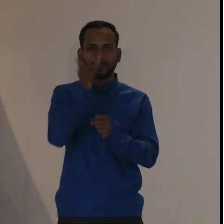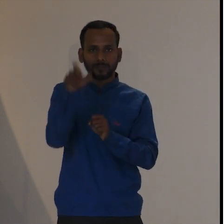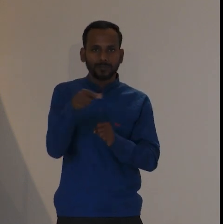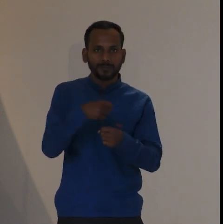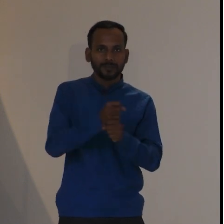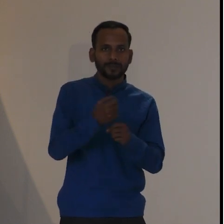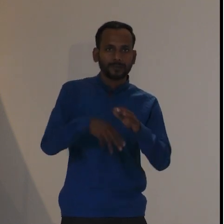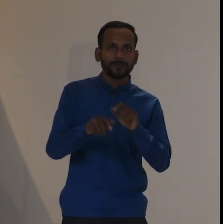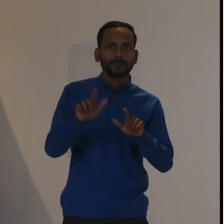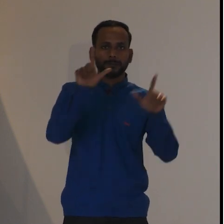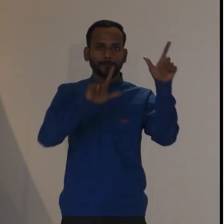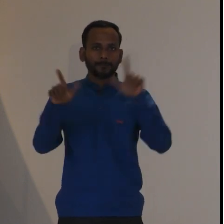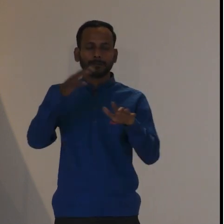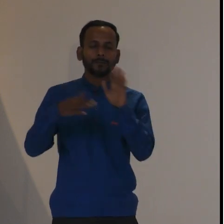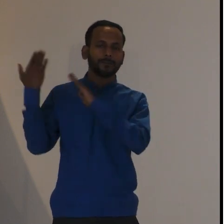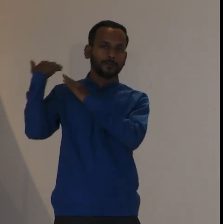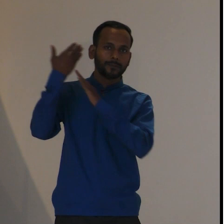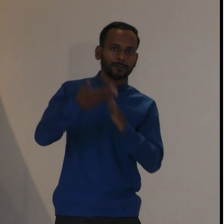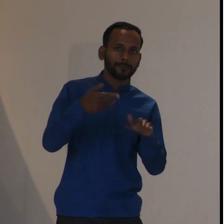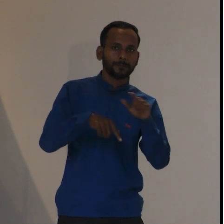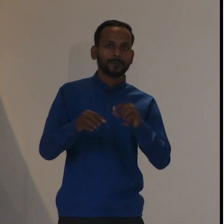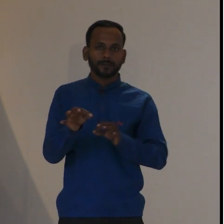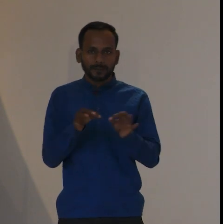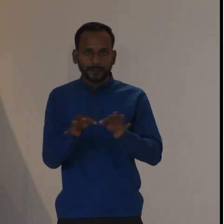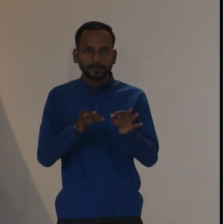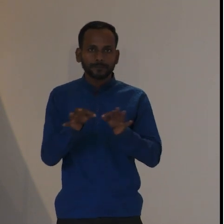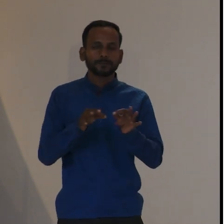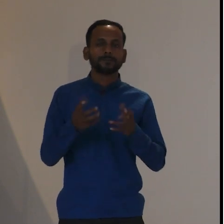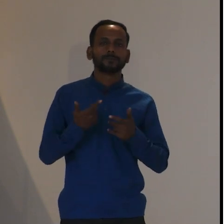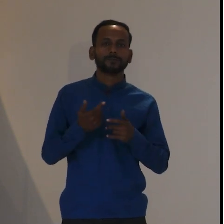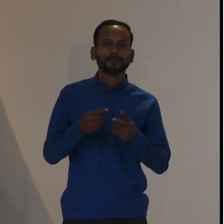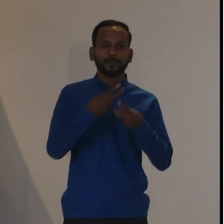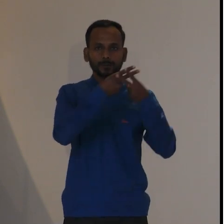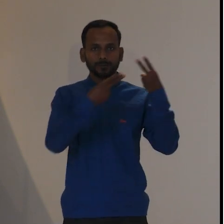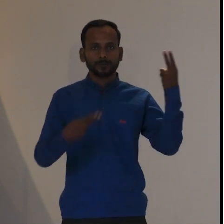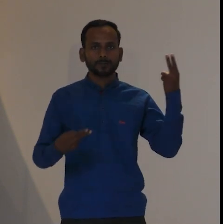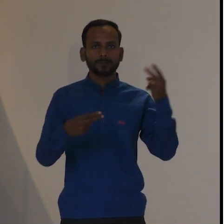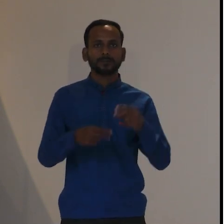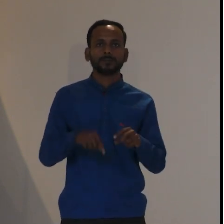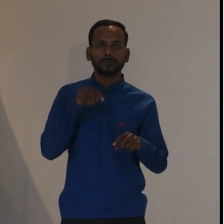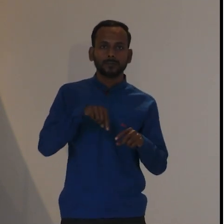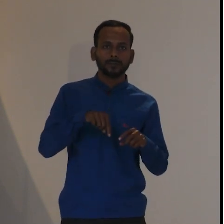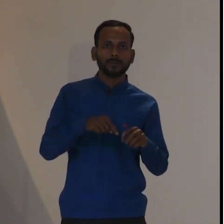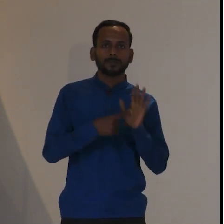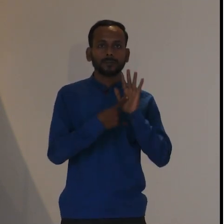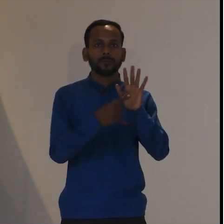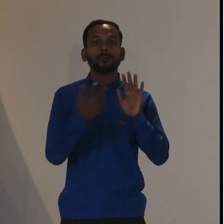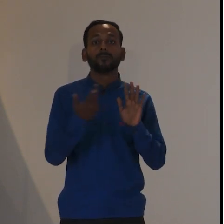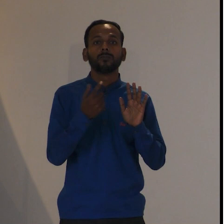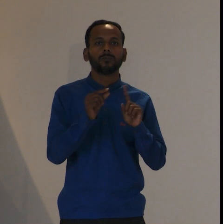Museum's prehistoric gallery and weaved them into stories. So this project shows